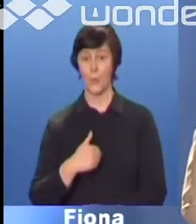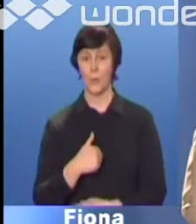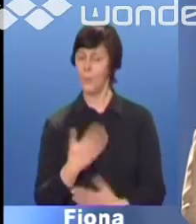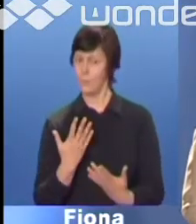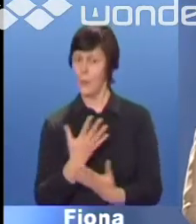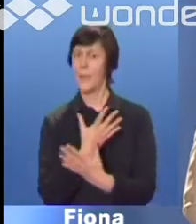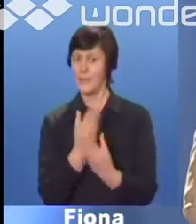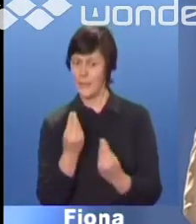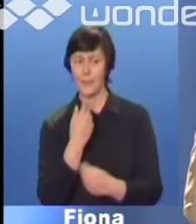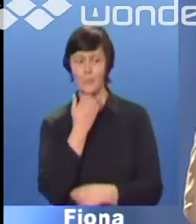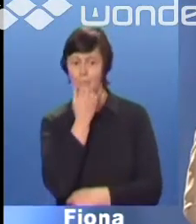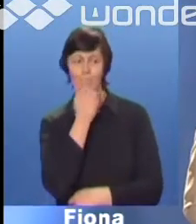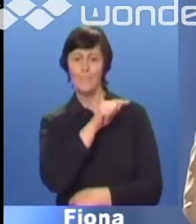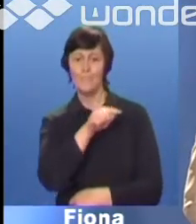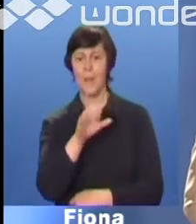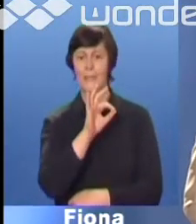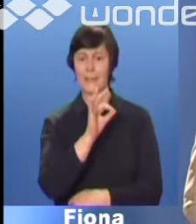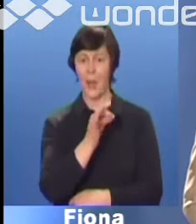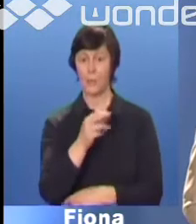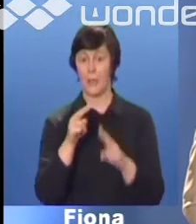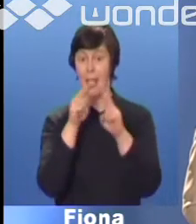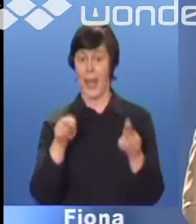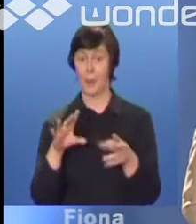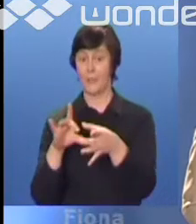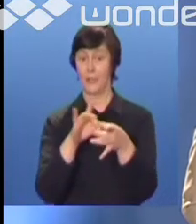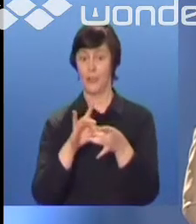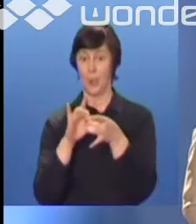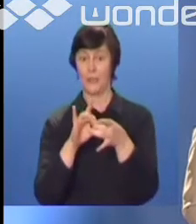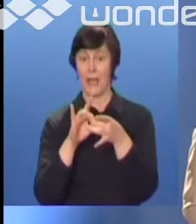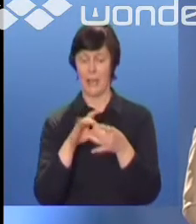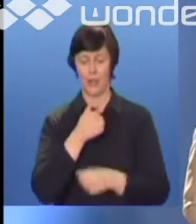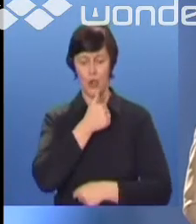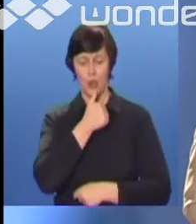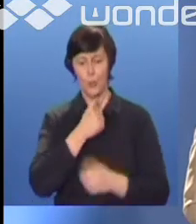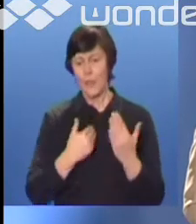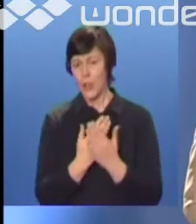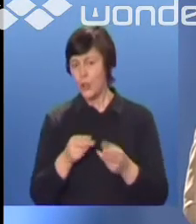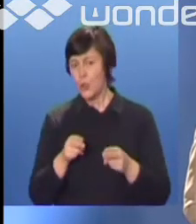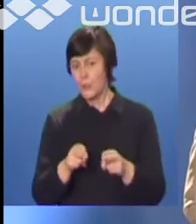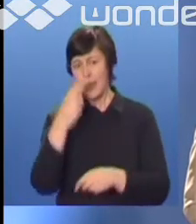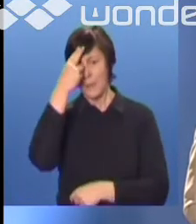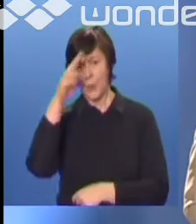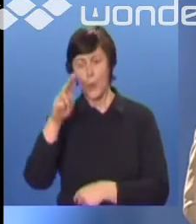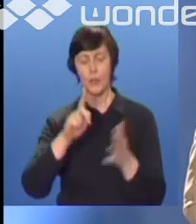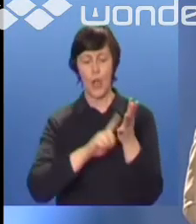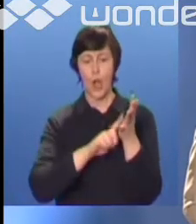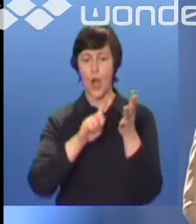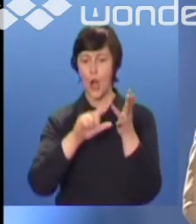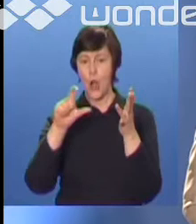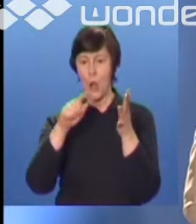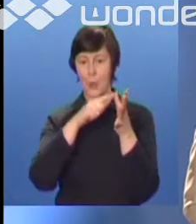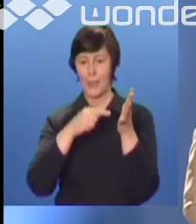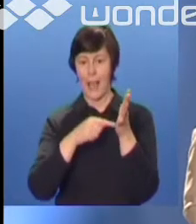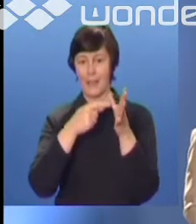Hello. Hello. For a while now, a number of boroughs and housing associations have been using a choice-based letting scheme called Locata, which